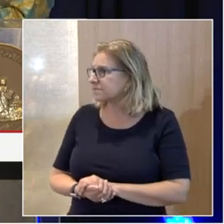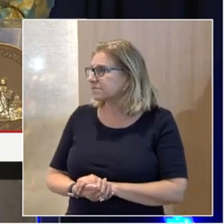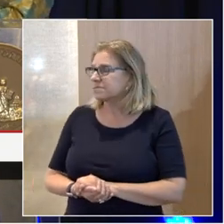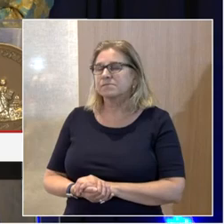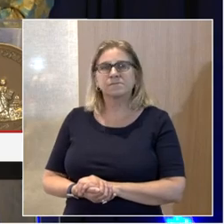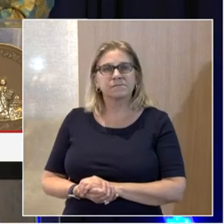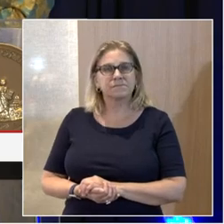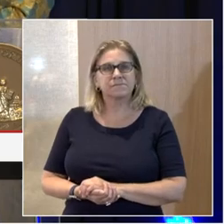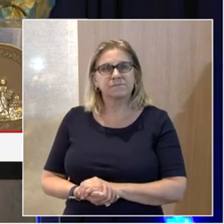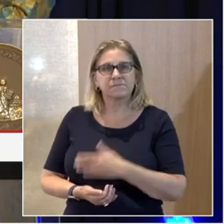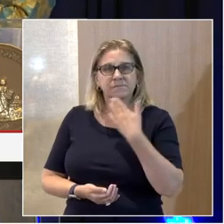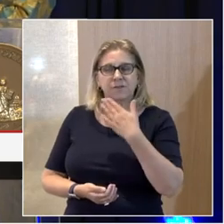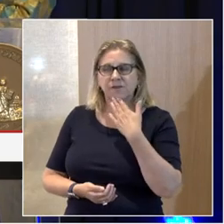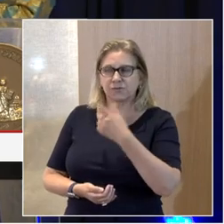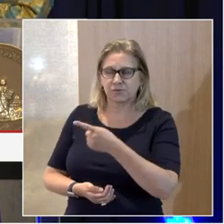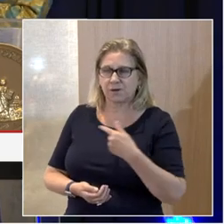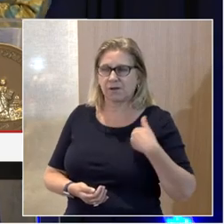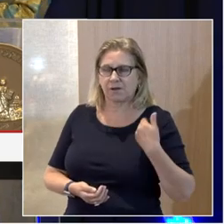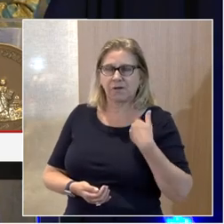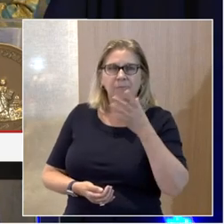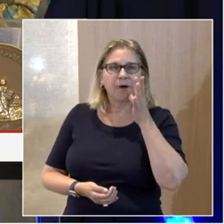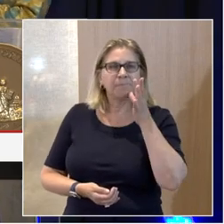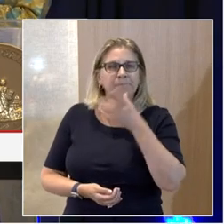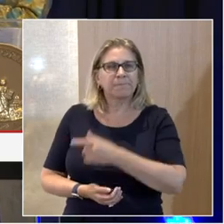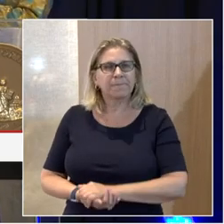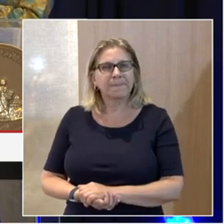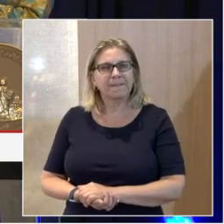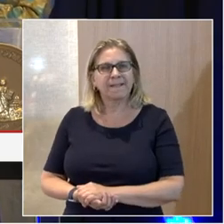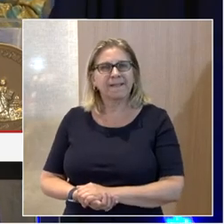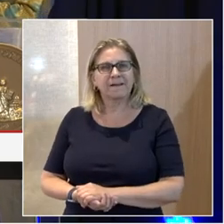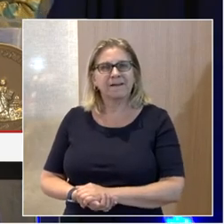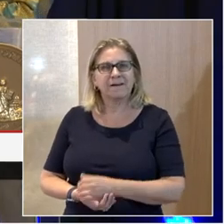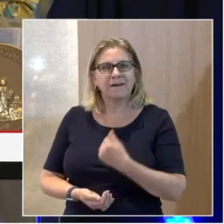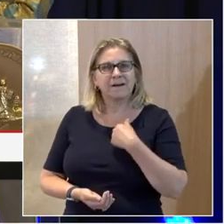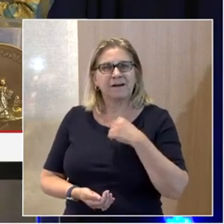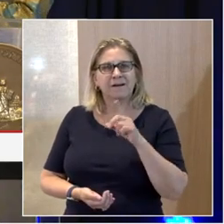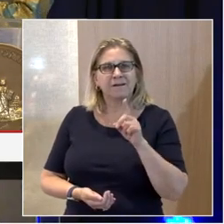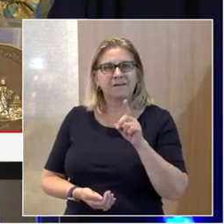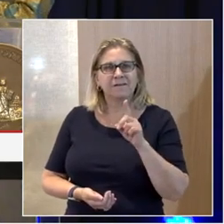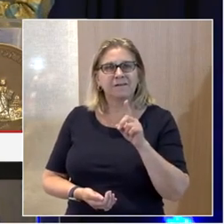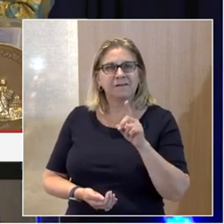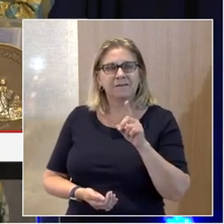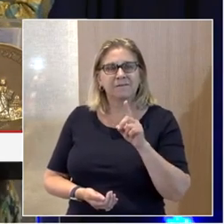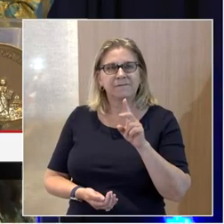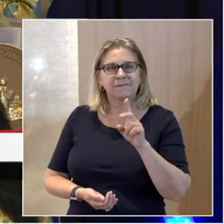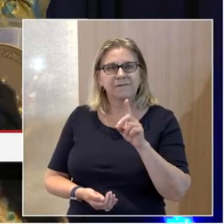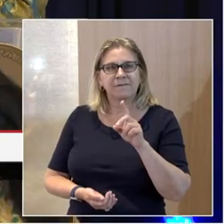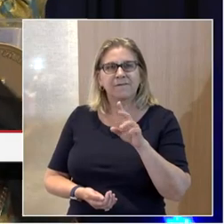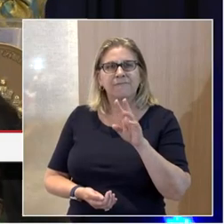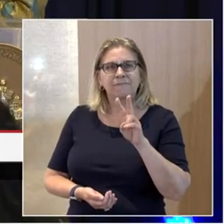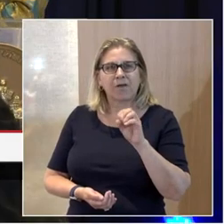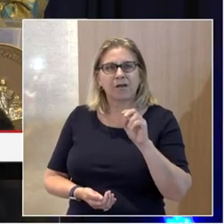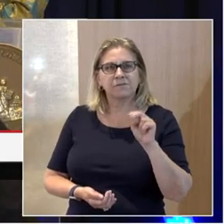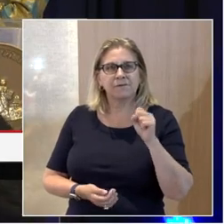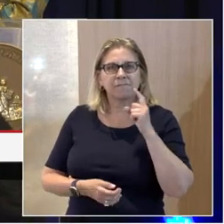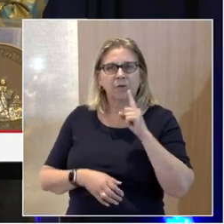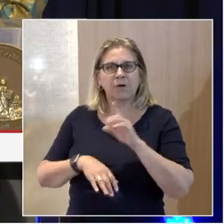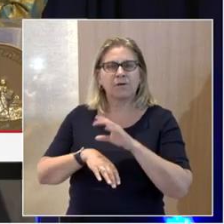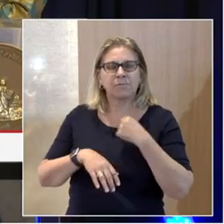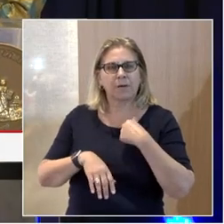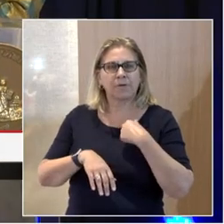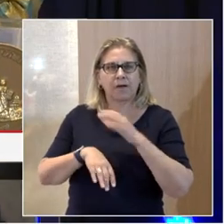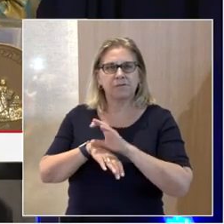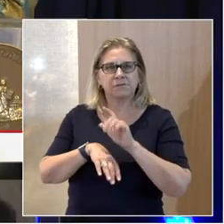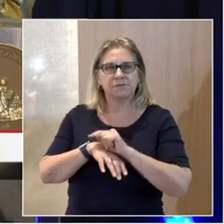my name is Doreen Barnes. I am a consultant for my own small business. One of the things that I want to add is